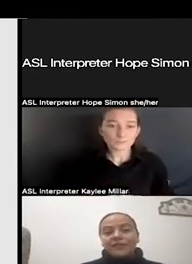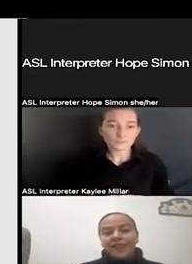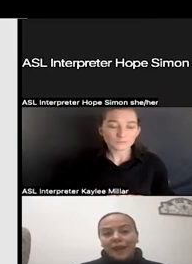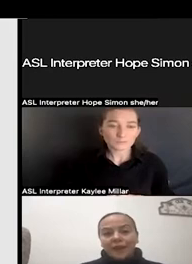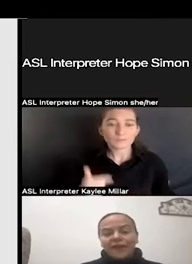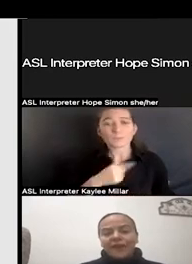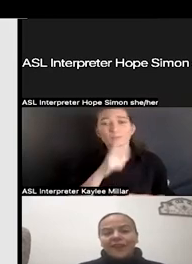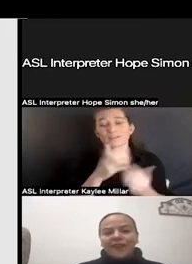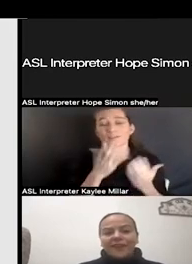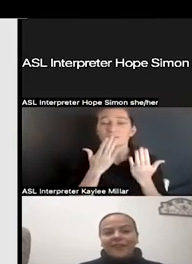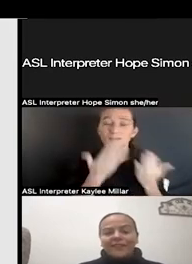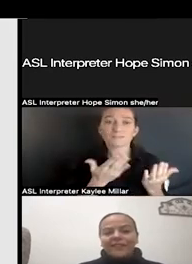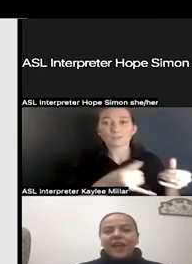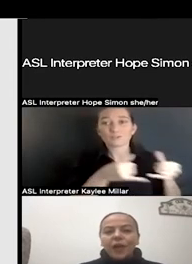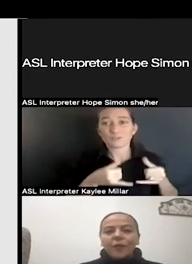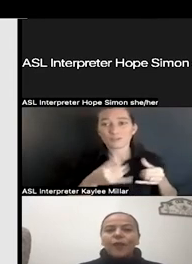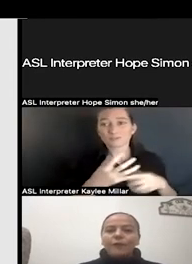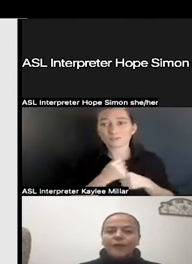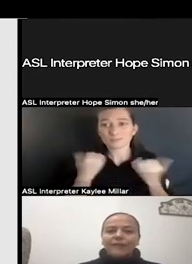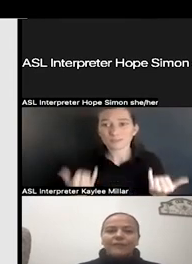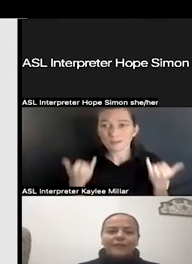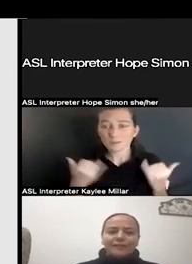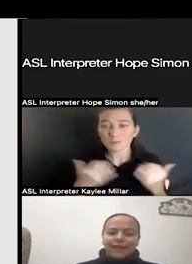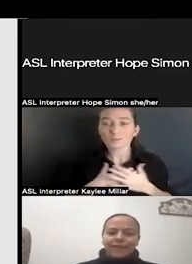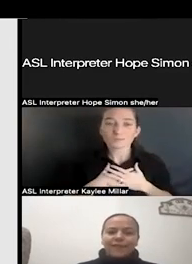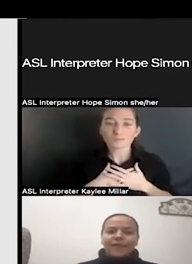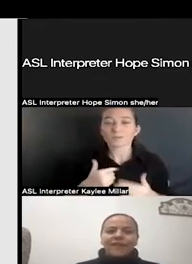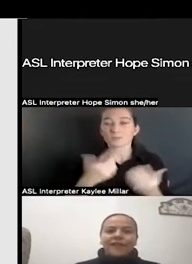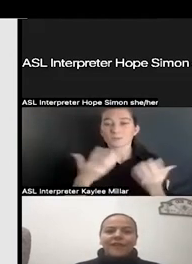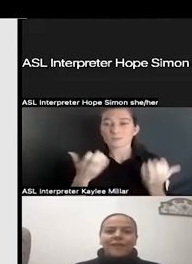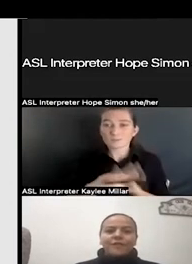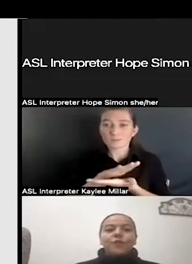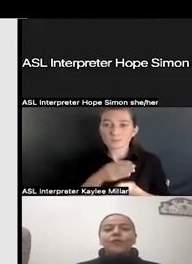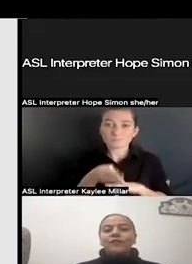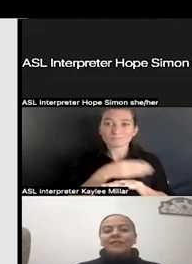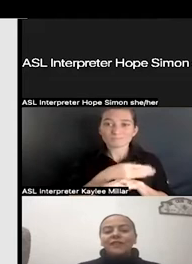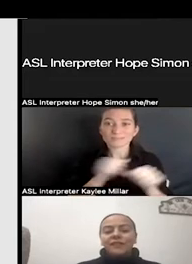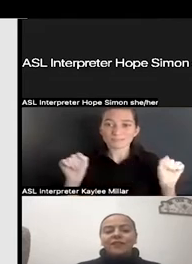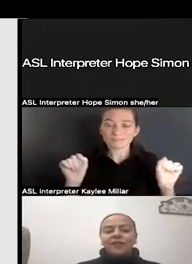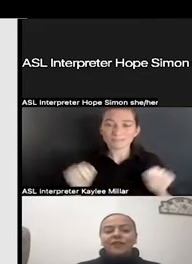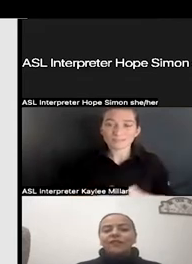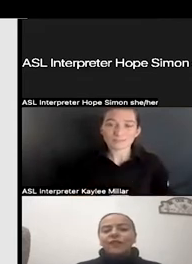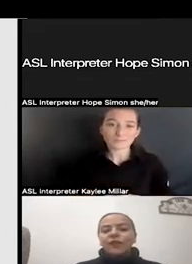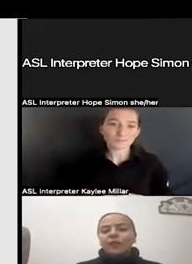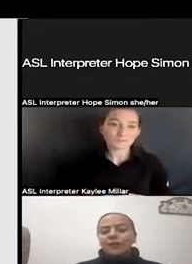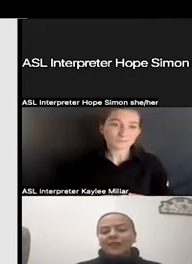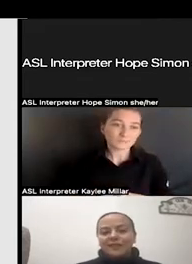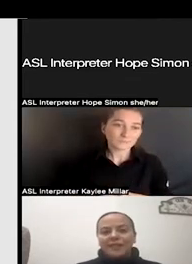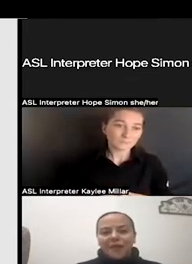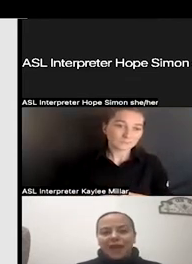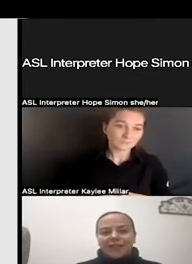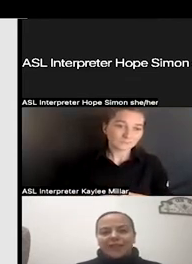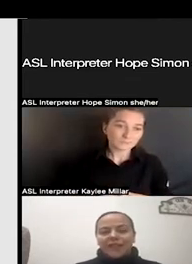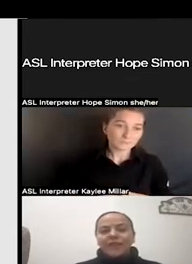grant now and help our place be safe. We received the 500 Secure Workplace